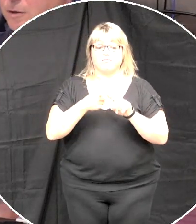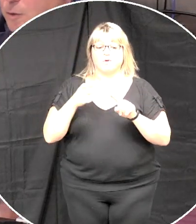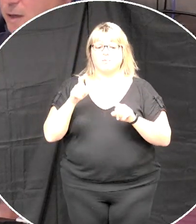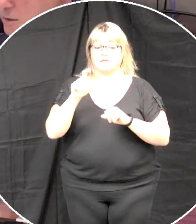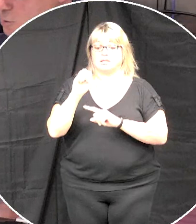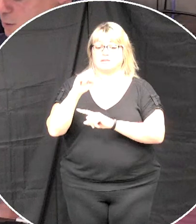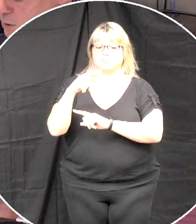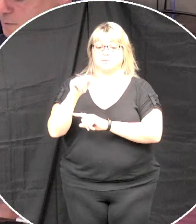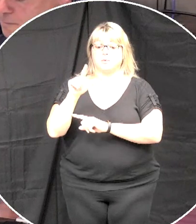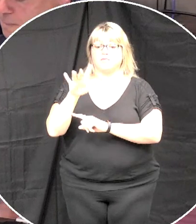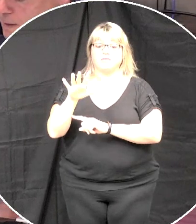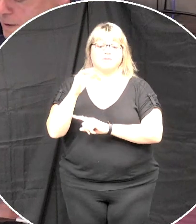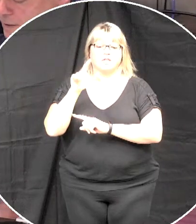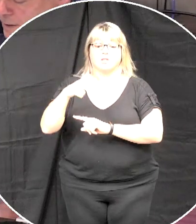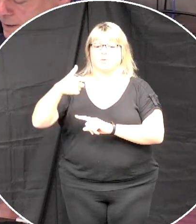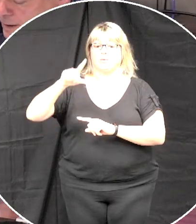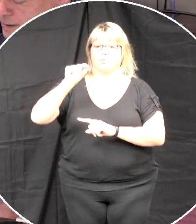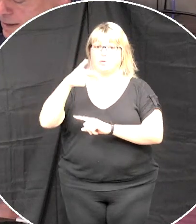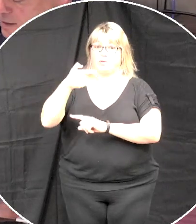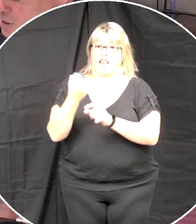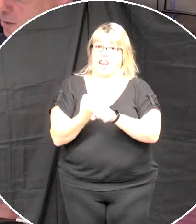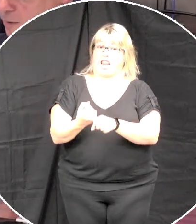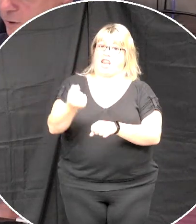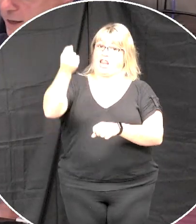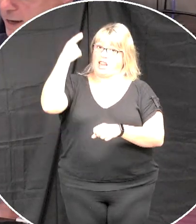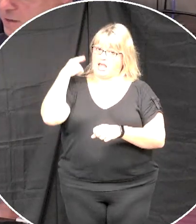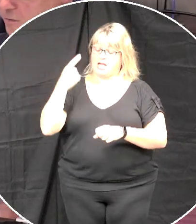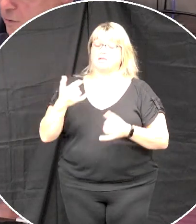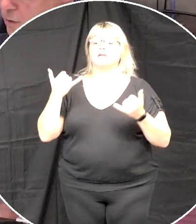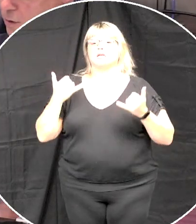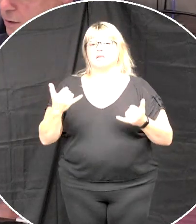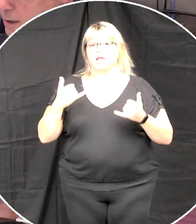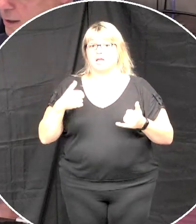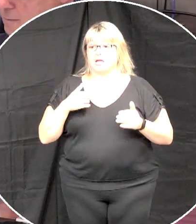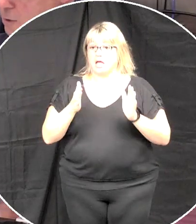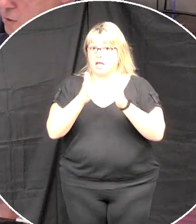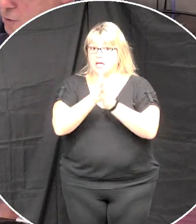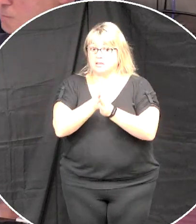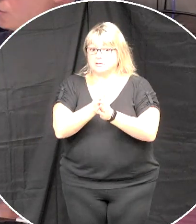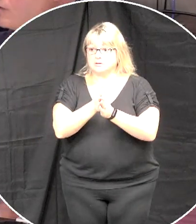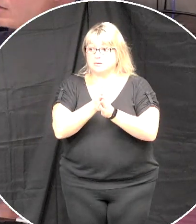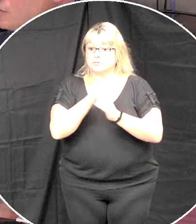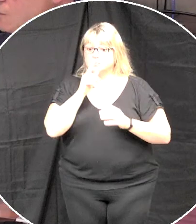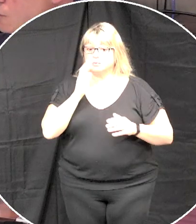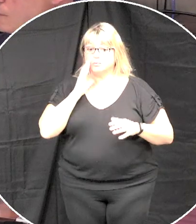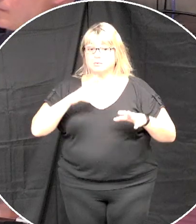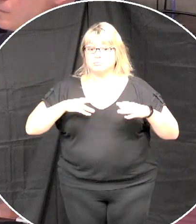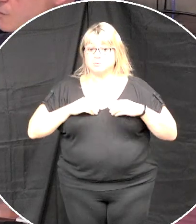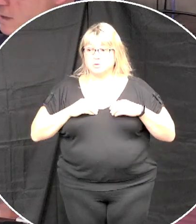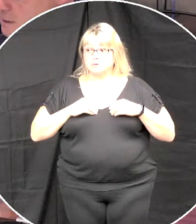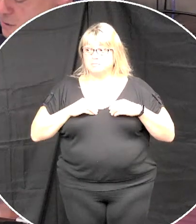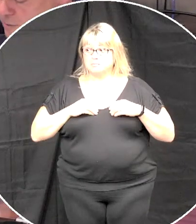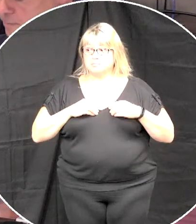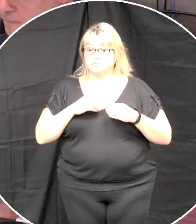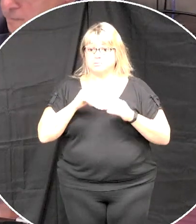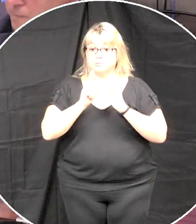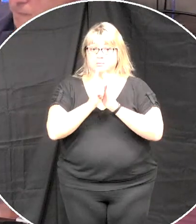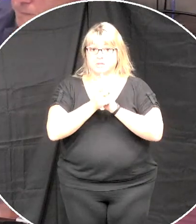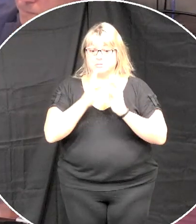25th, 2021. And at this time, I'm going to ask for a motion to approve as to form the